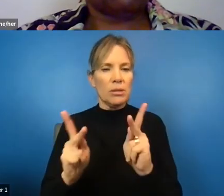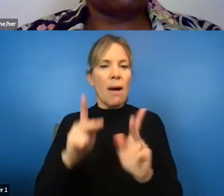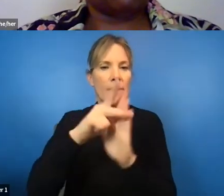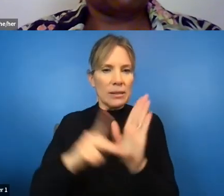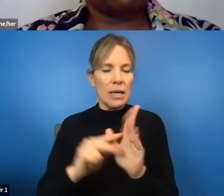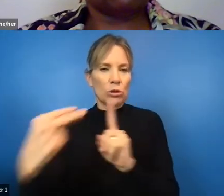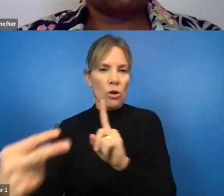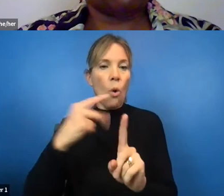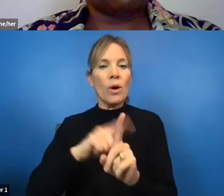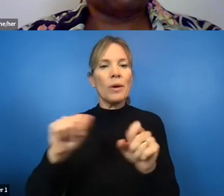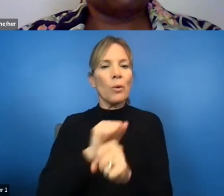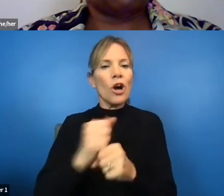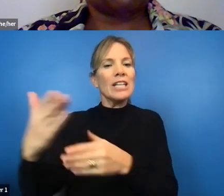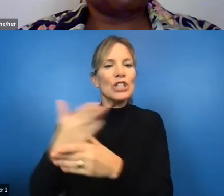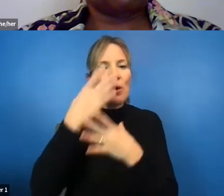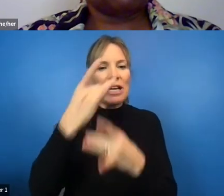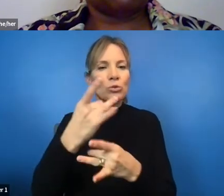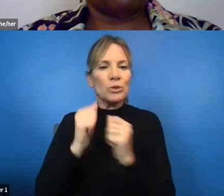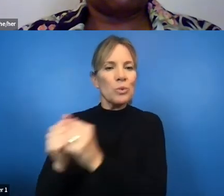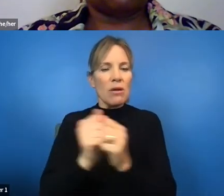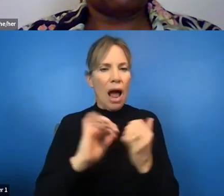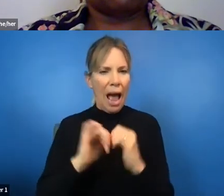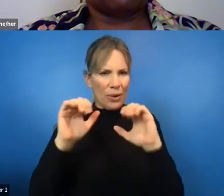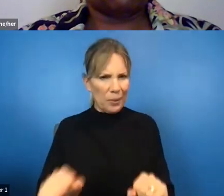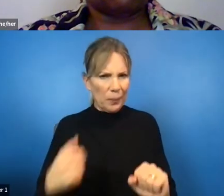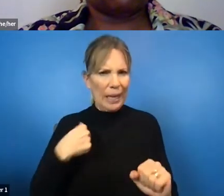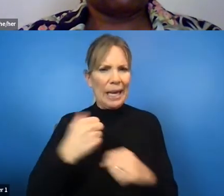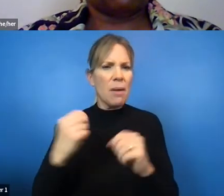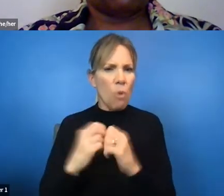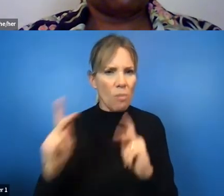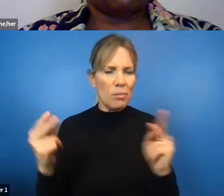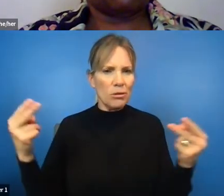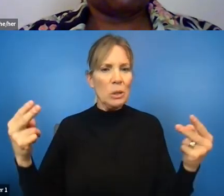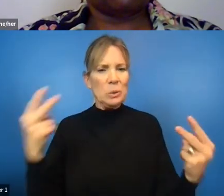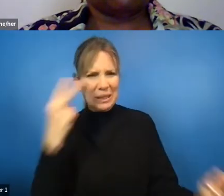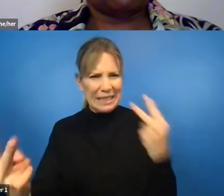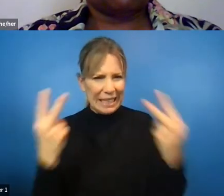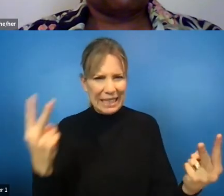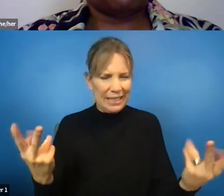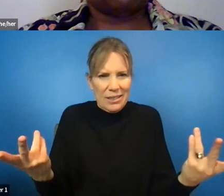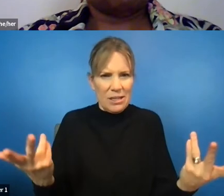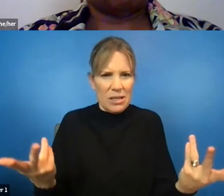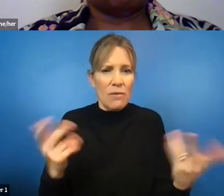on areas of shared interest together. How can we get more people to see that?